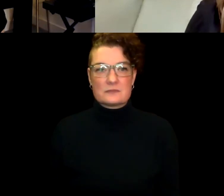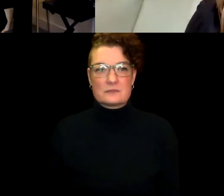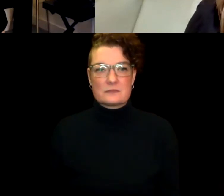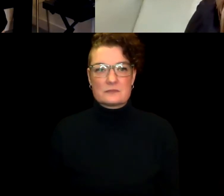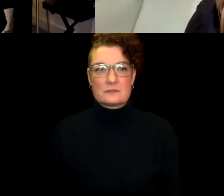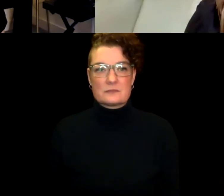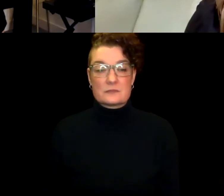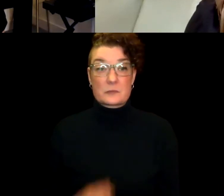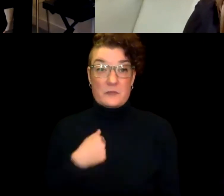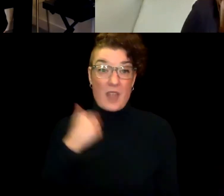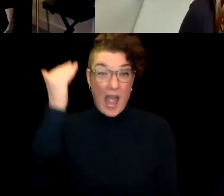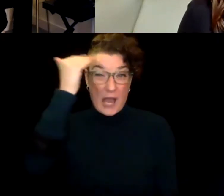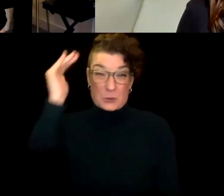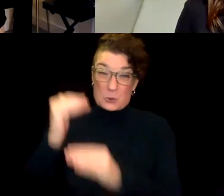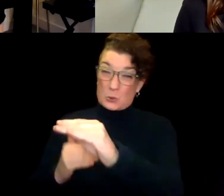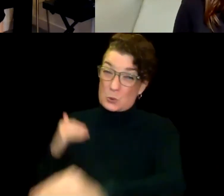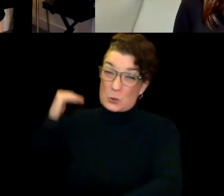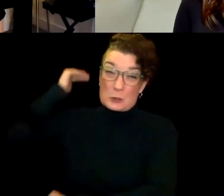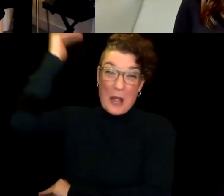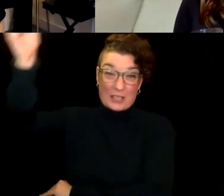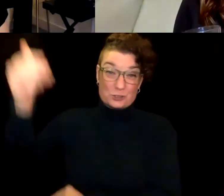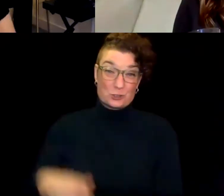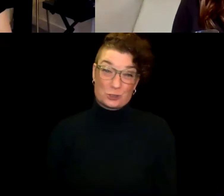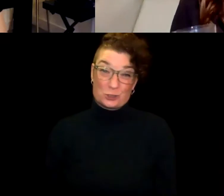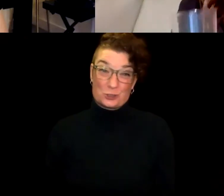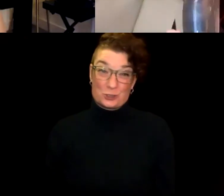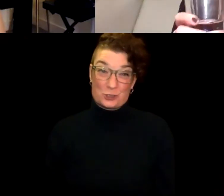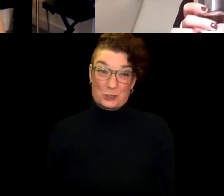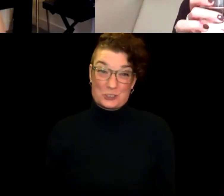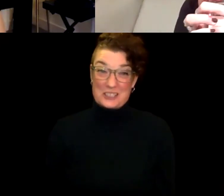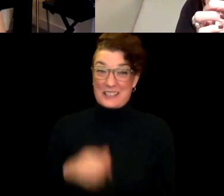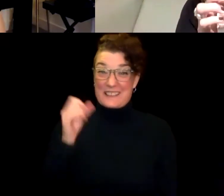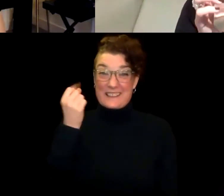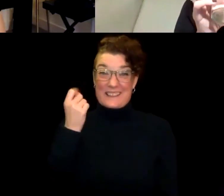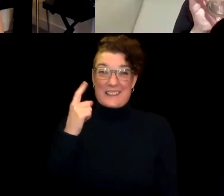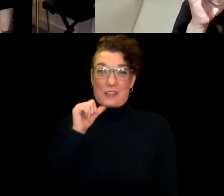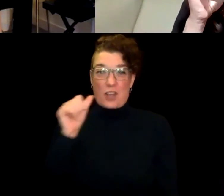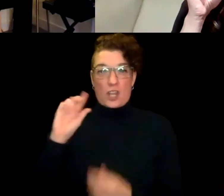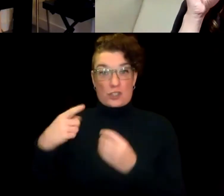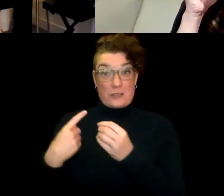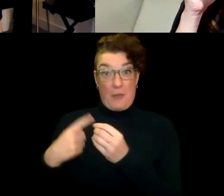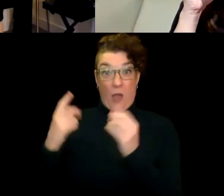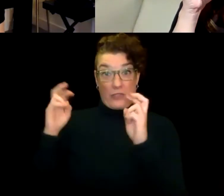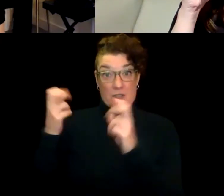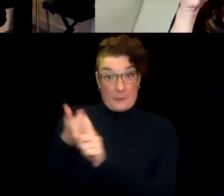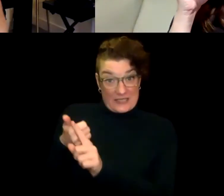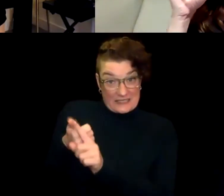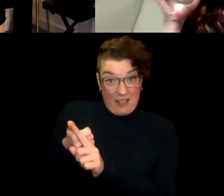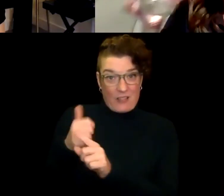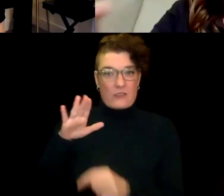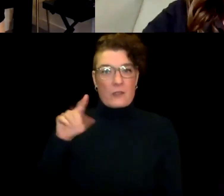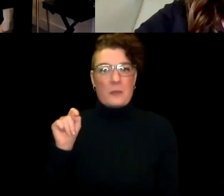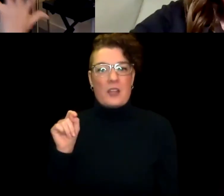I knew way too much. Like not just about like the topic, but also about